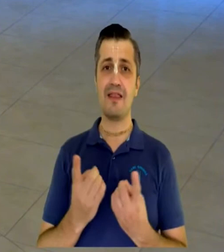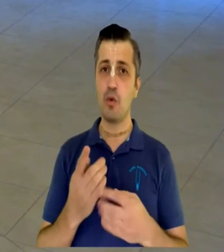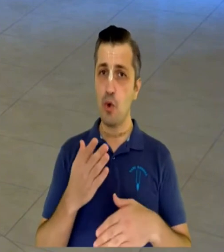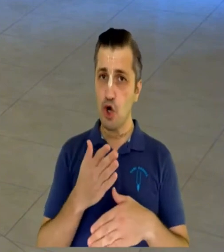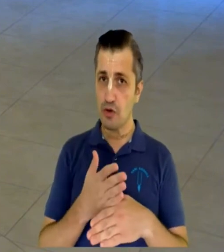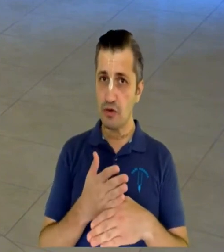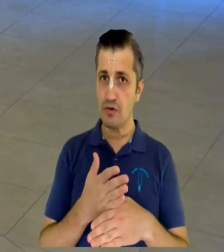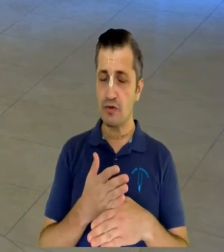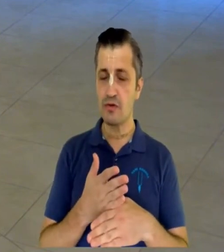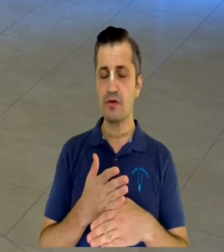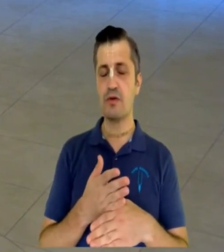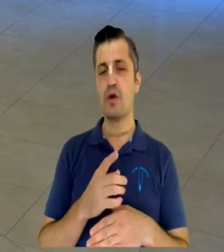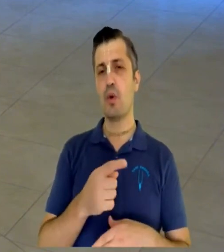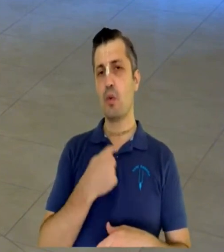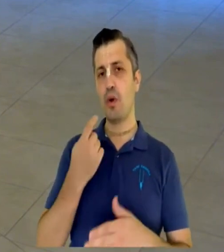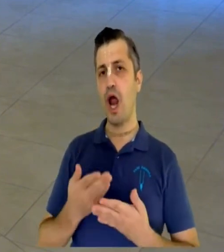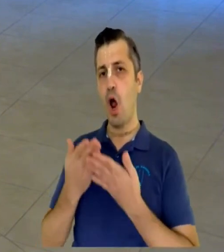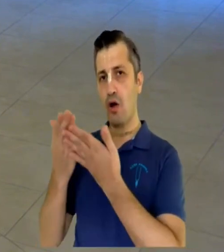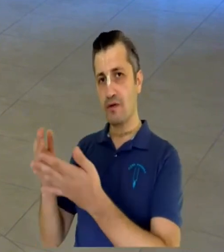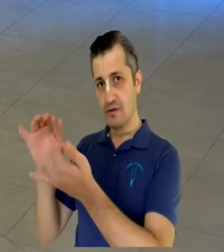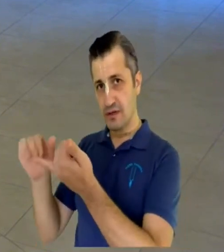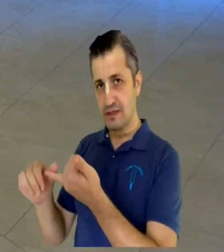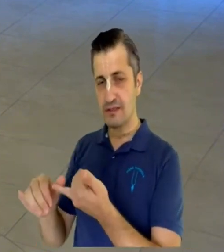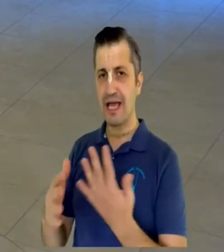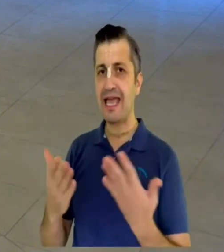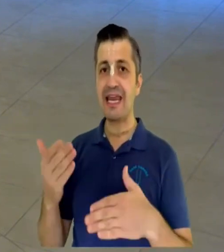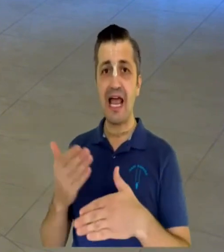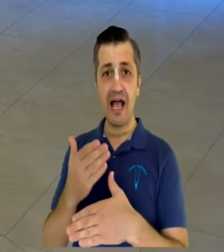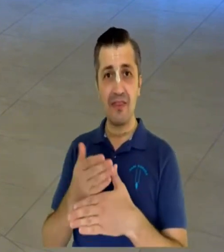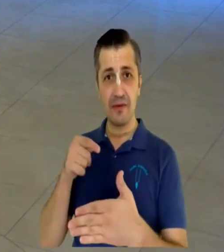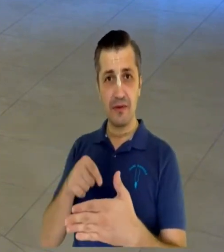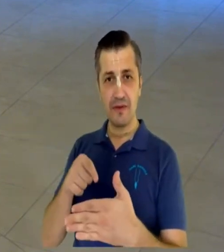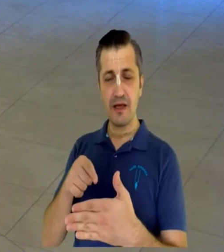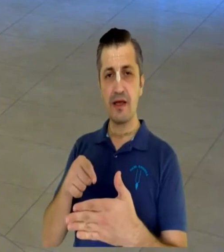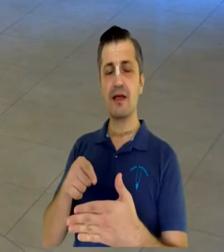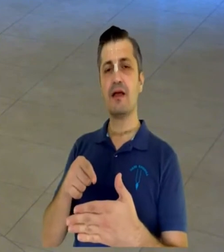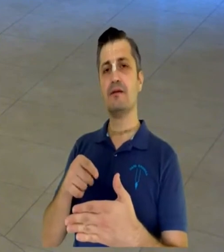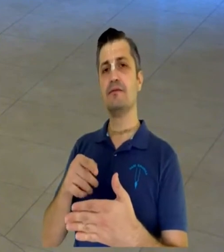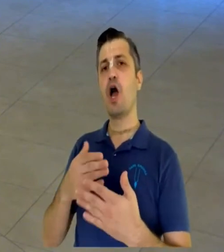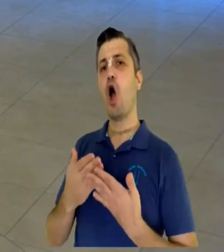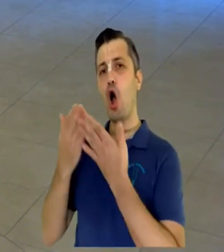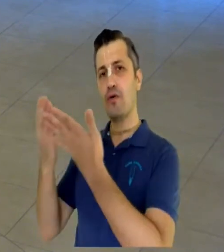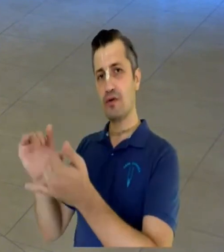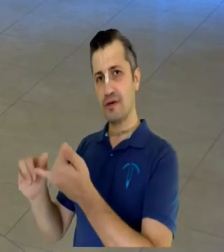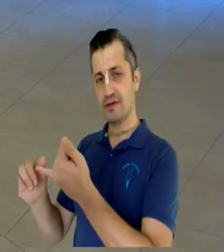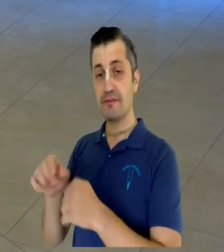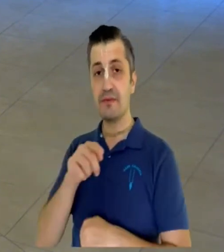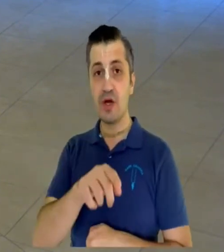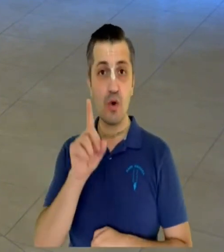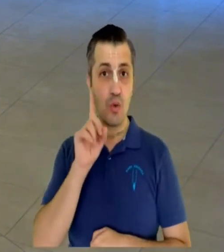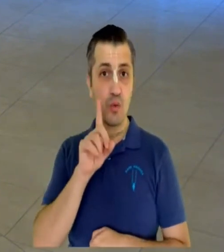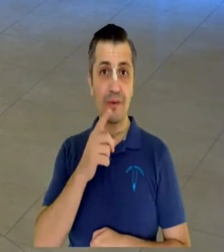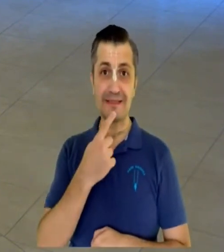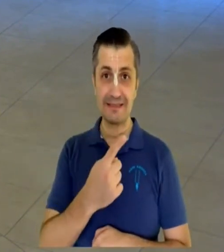we offer to Krishna and do for Krishna. And as what Mataji mentioned as well, is like that this material